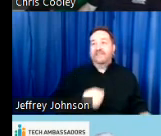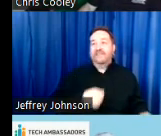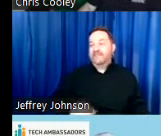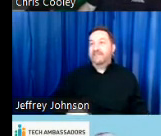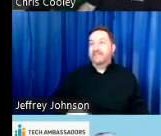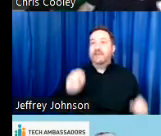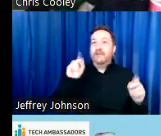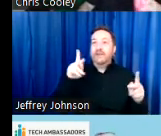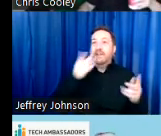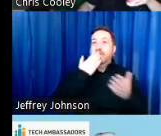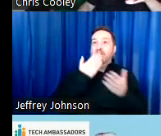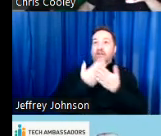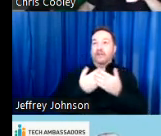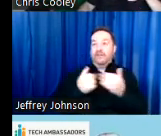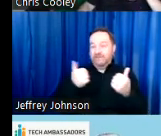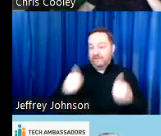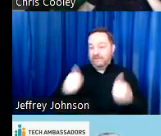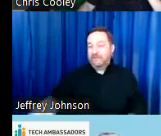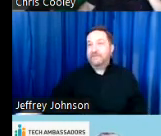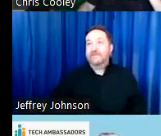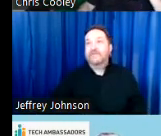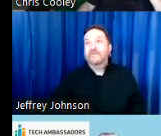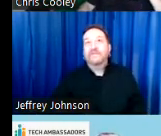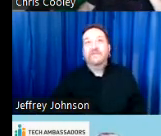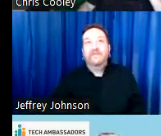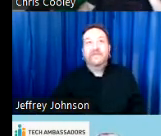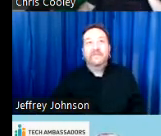right. Very good.